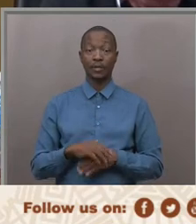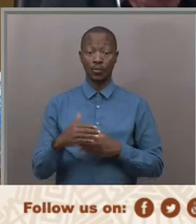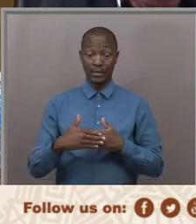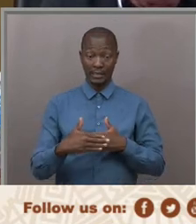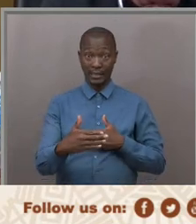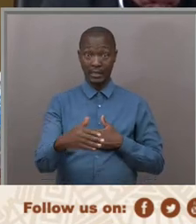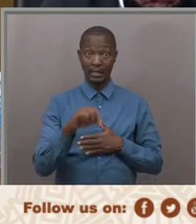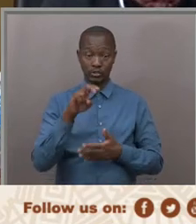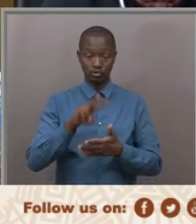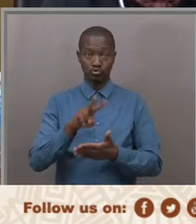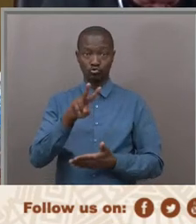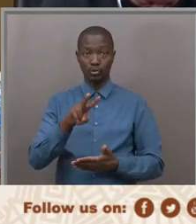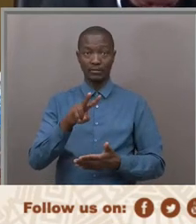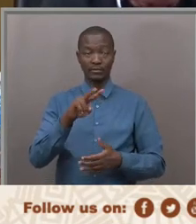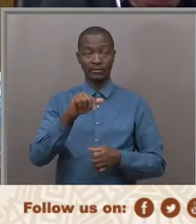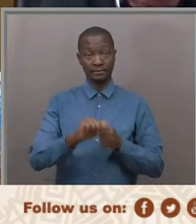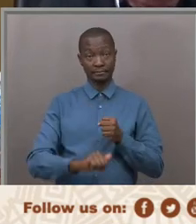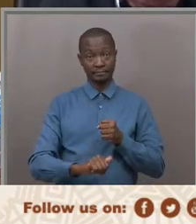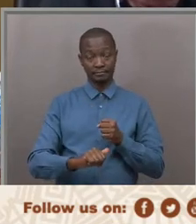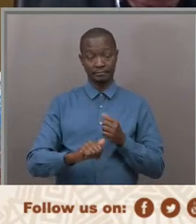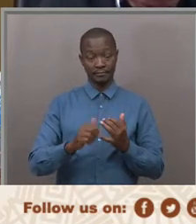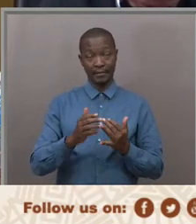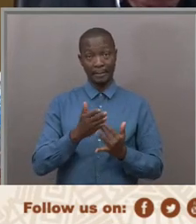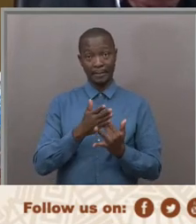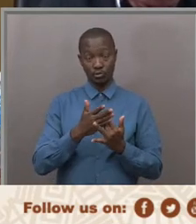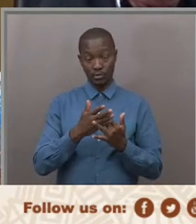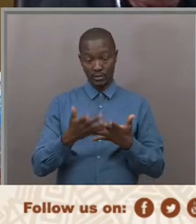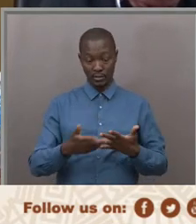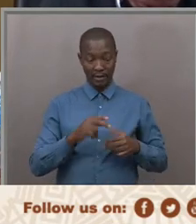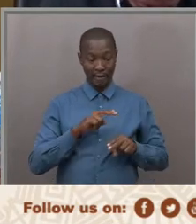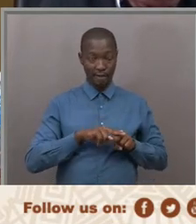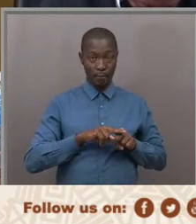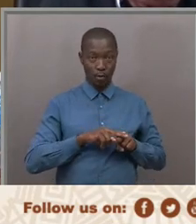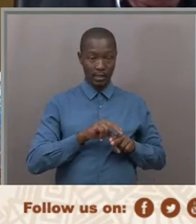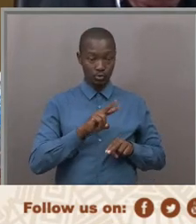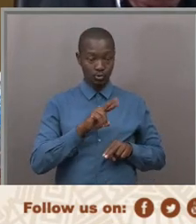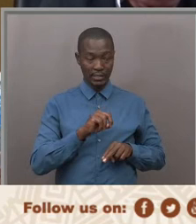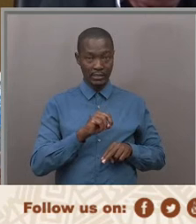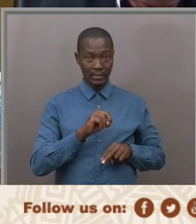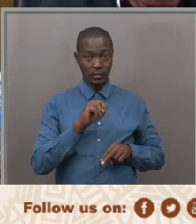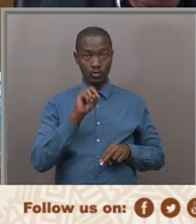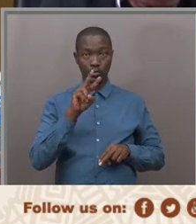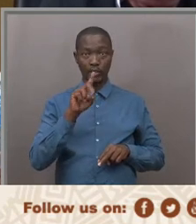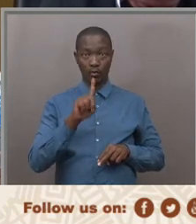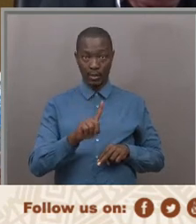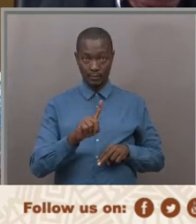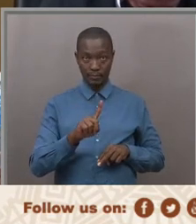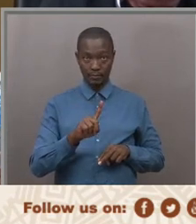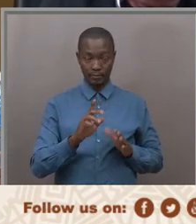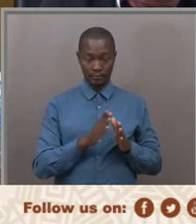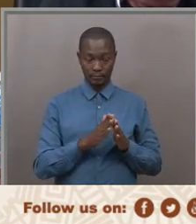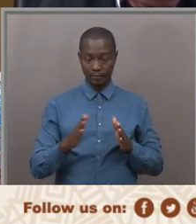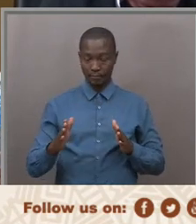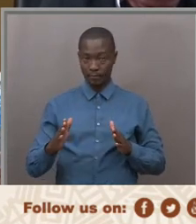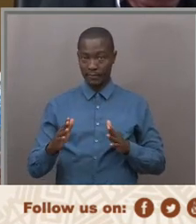months, between now, February 2021, and